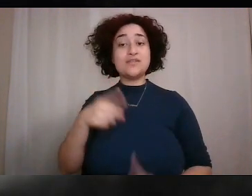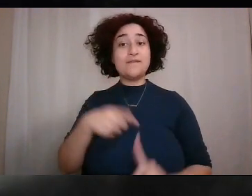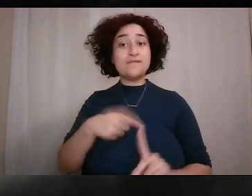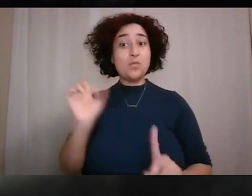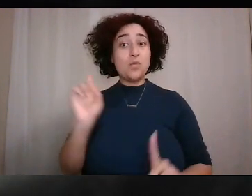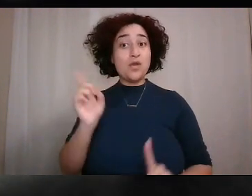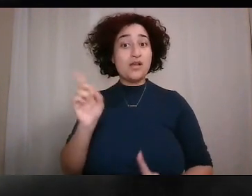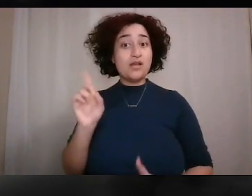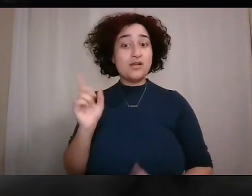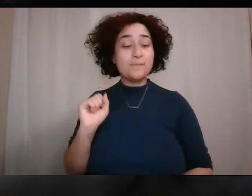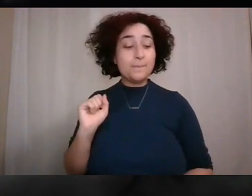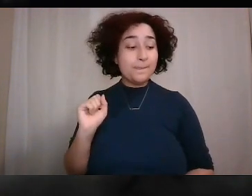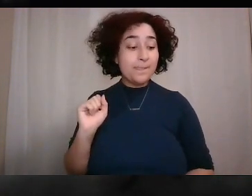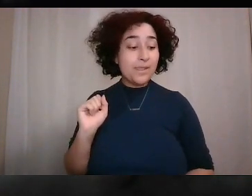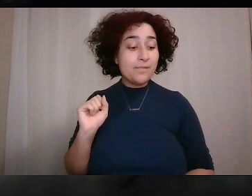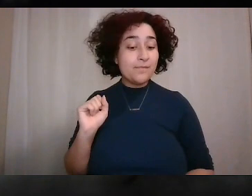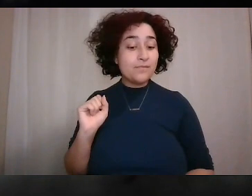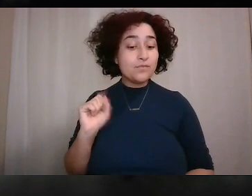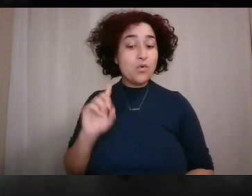Jose Luis, where did you travel from?